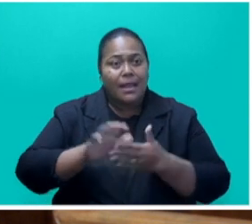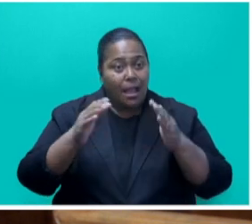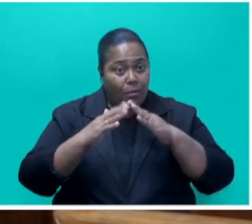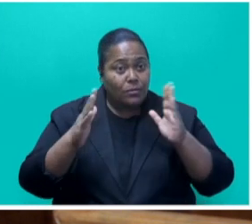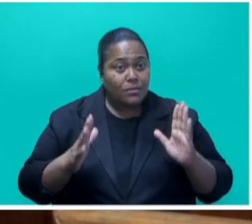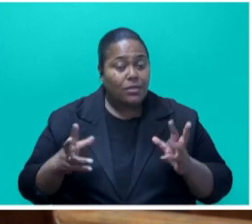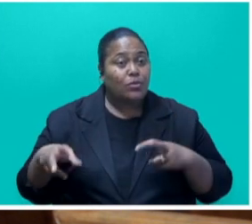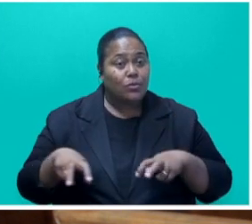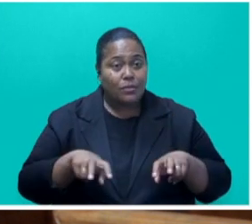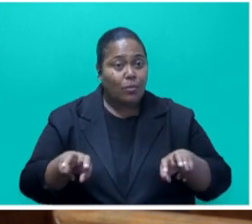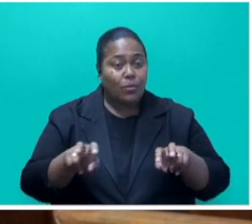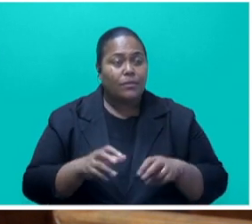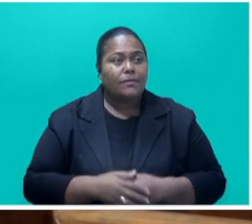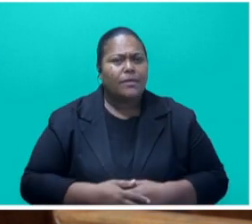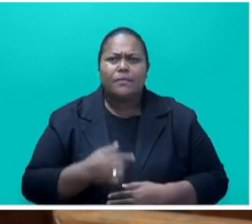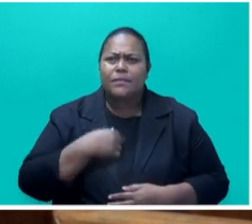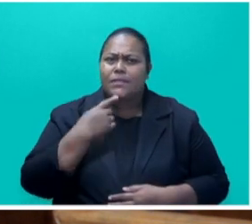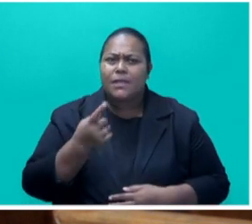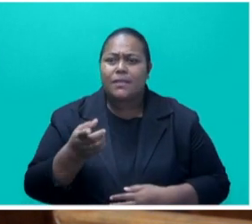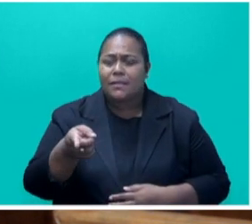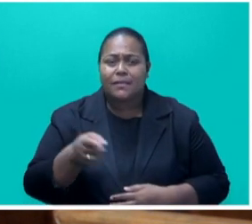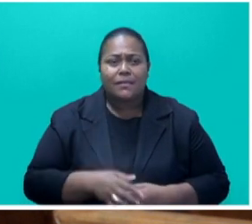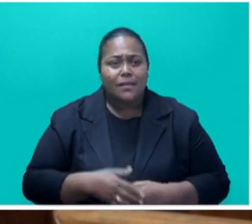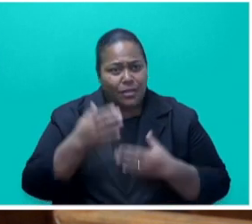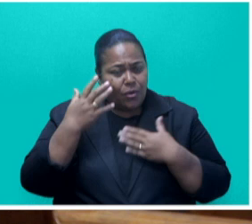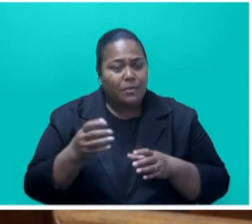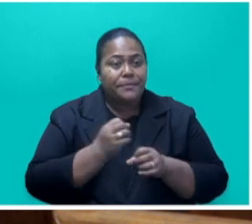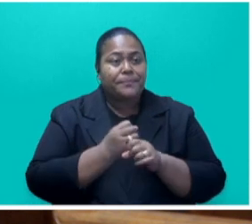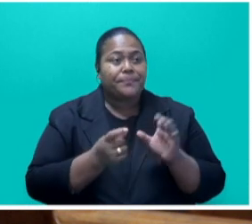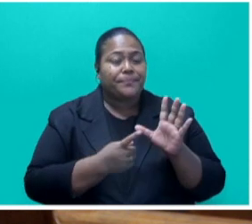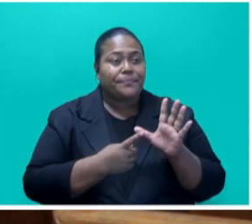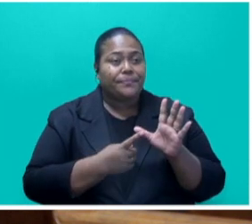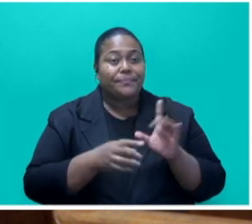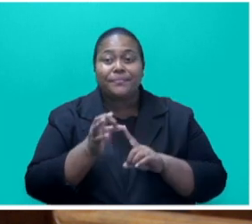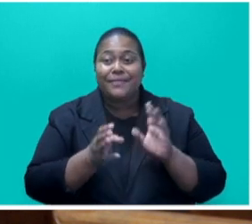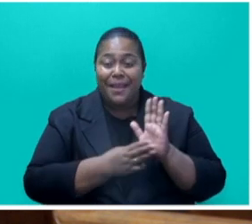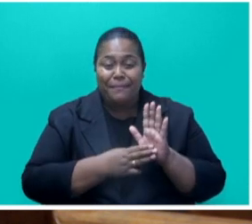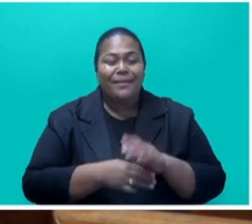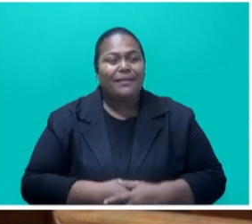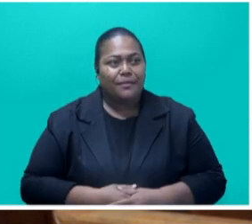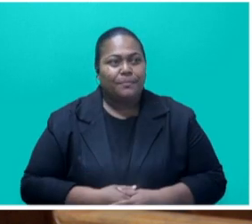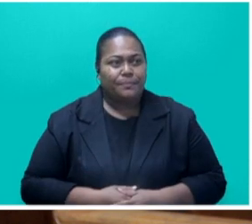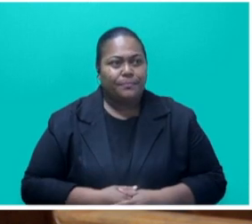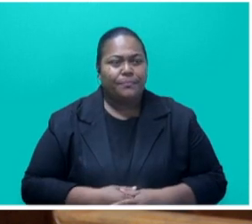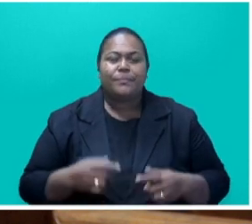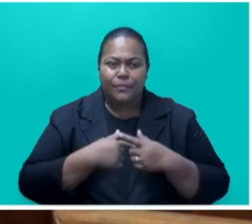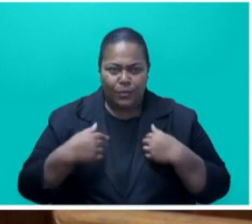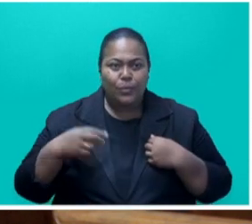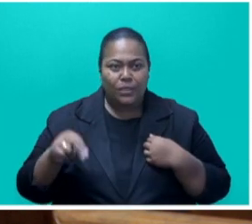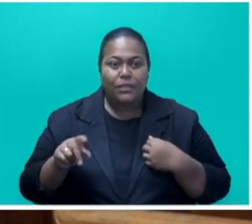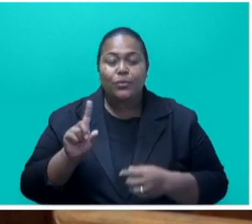just mentioning to the Honourable Ngavoka that we probably need to do a bit more in terms of